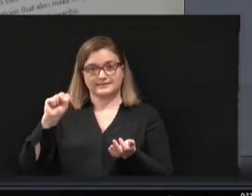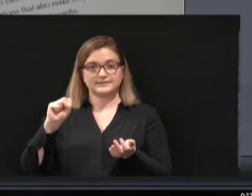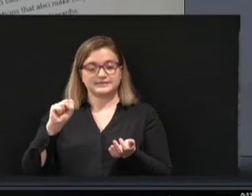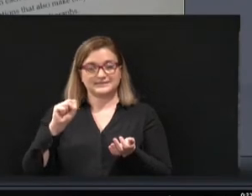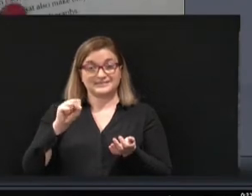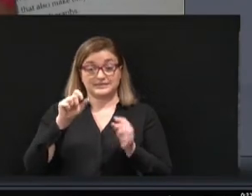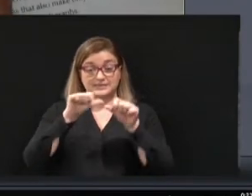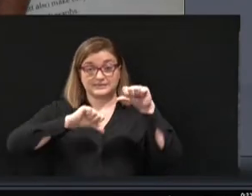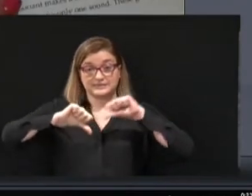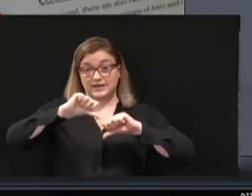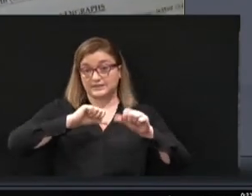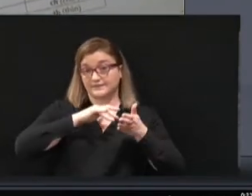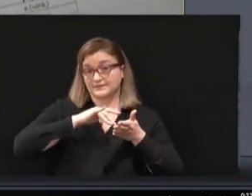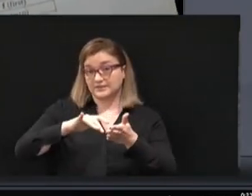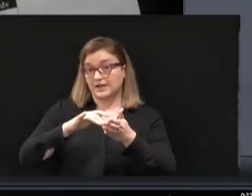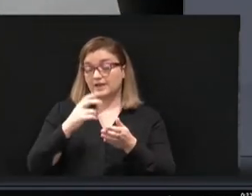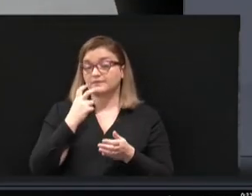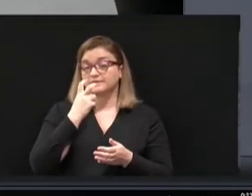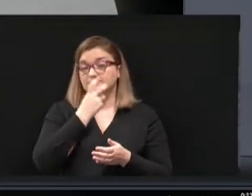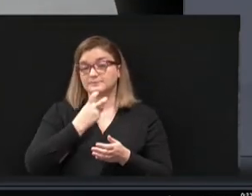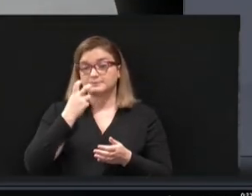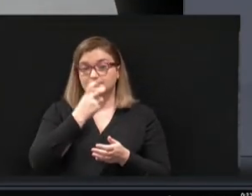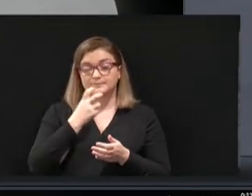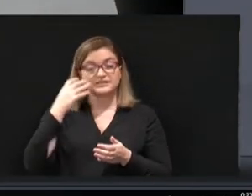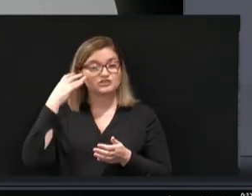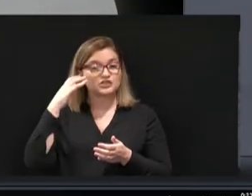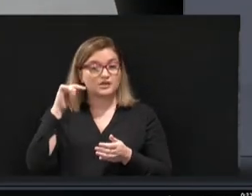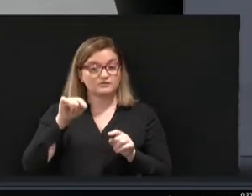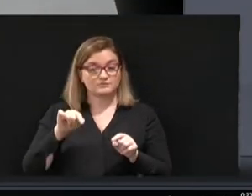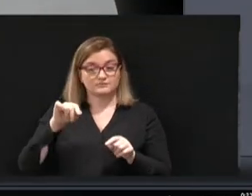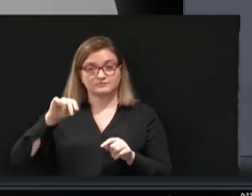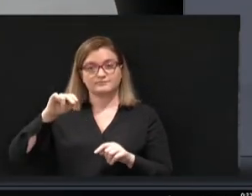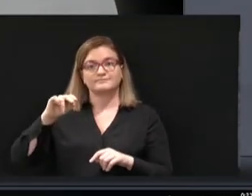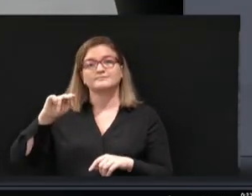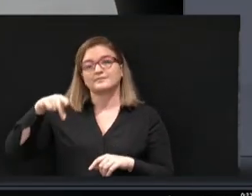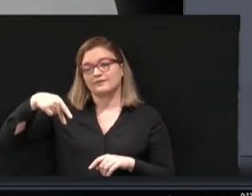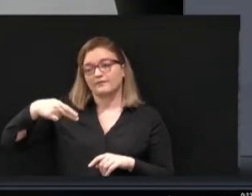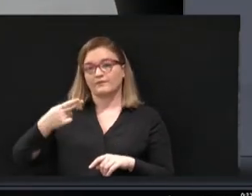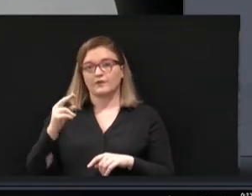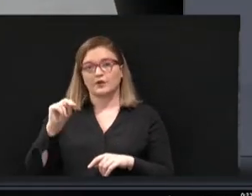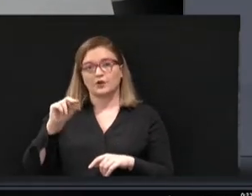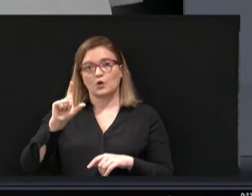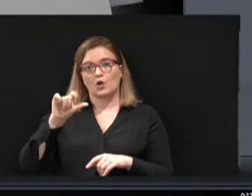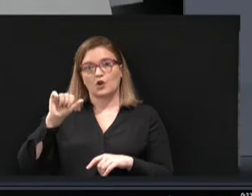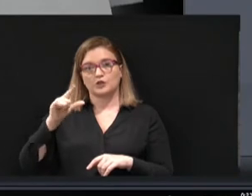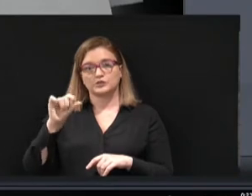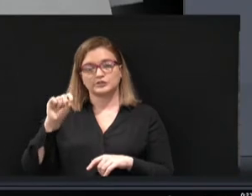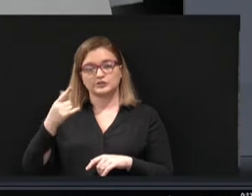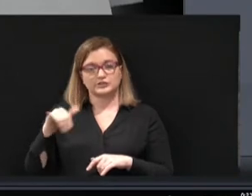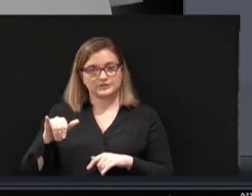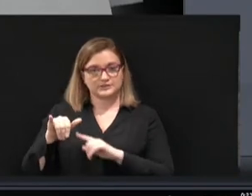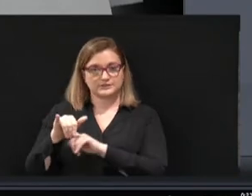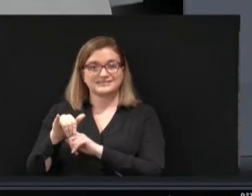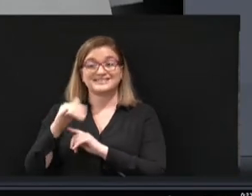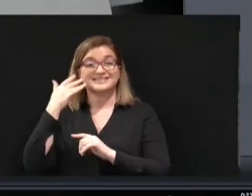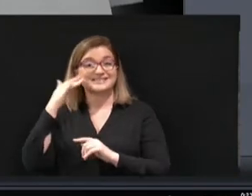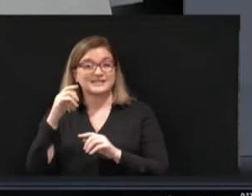sounds. And then we're going to go over here. Phonology is the study of the sound system of